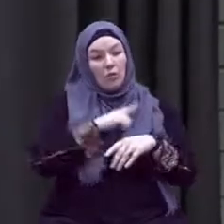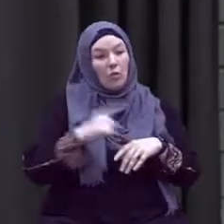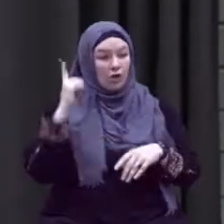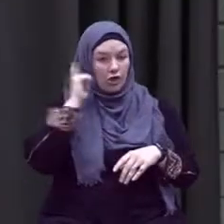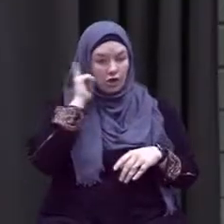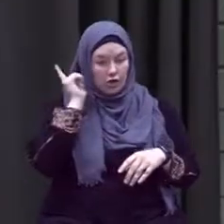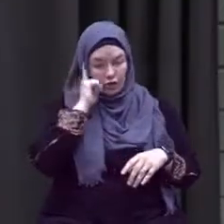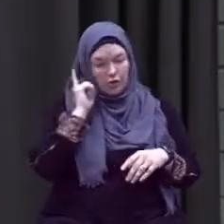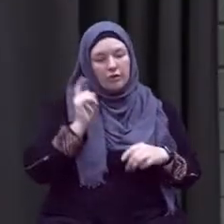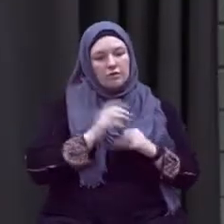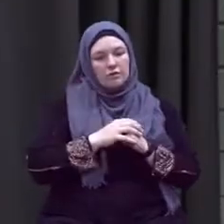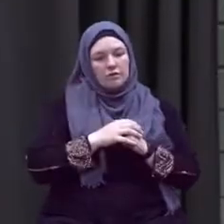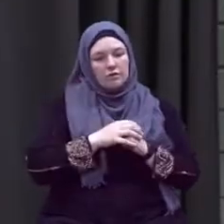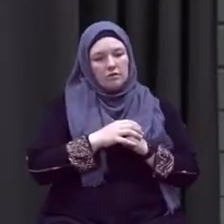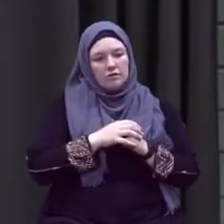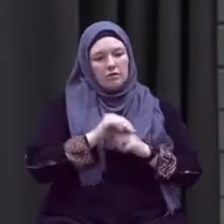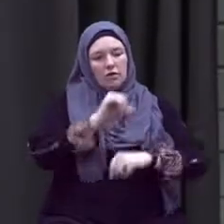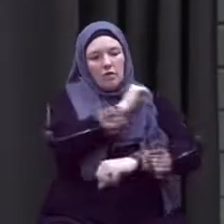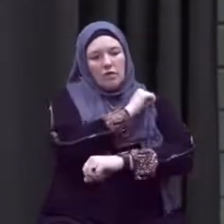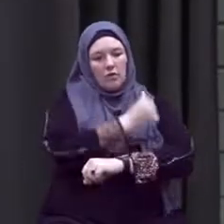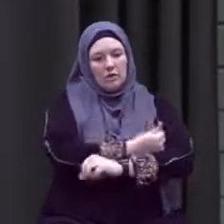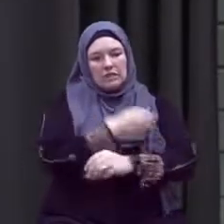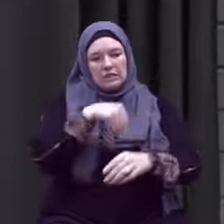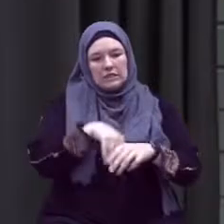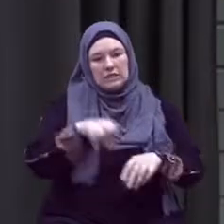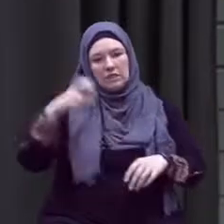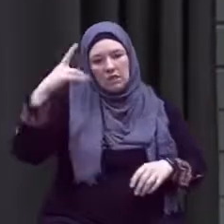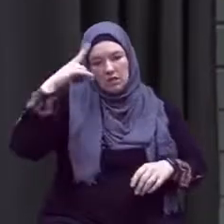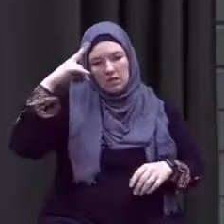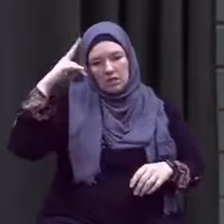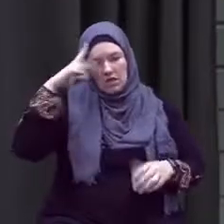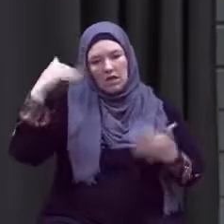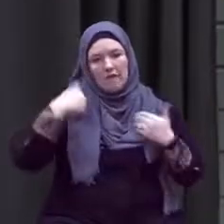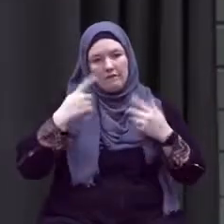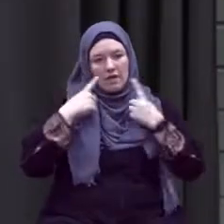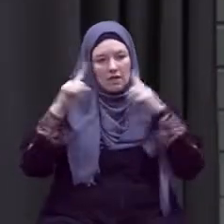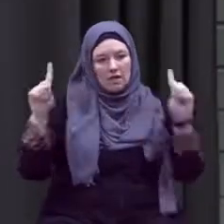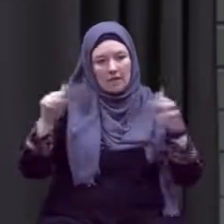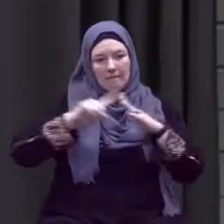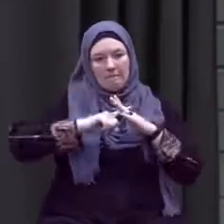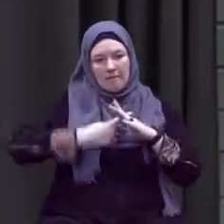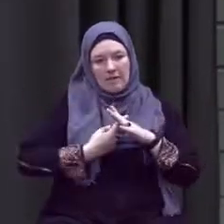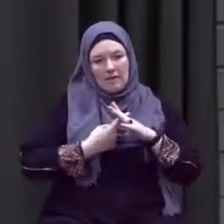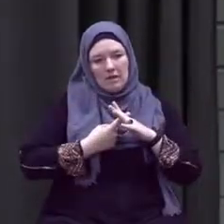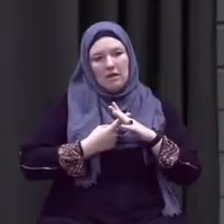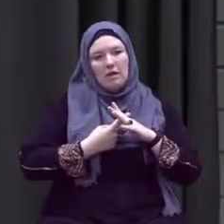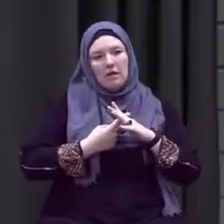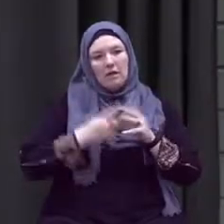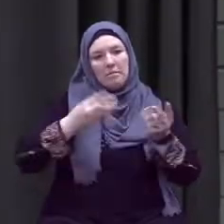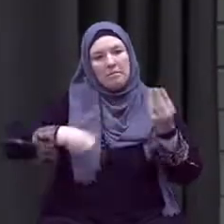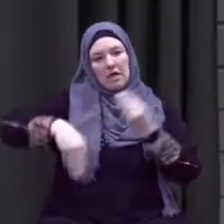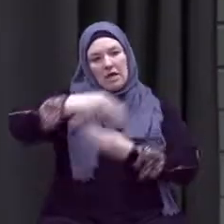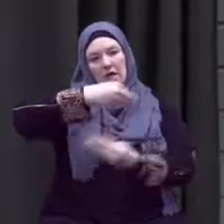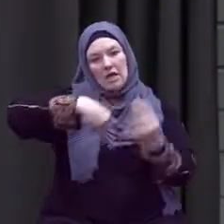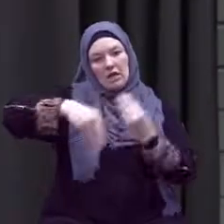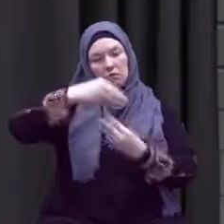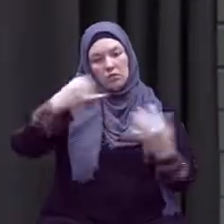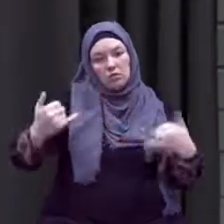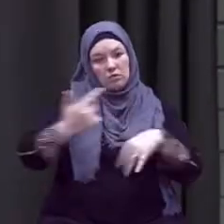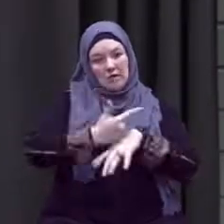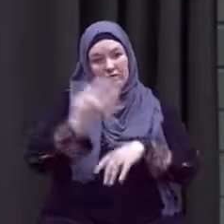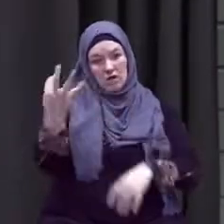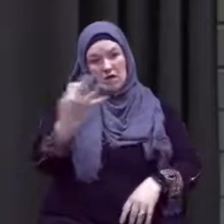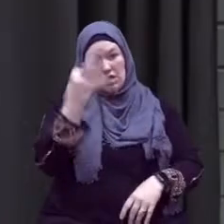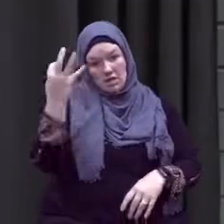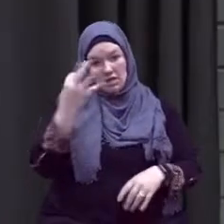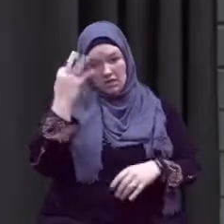the authorities in Saudi Arabia have announced the beginning of Dhul Hijjah as today, which is